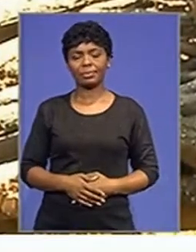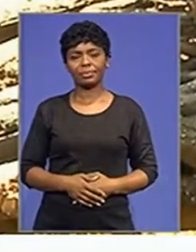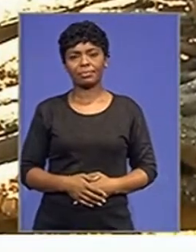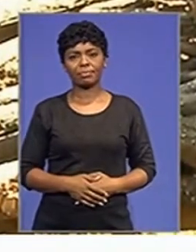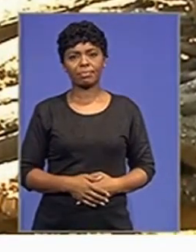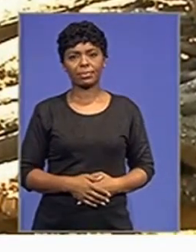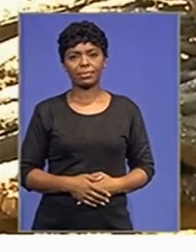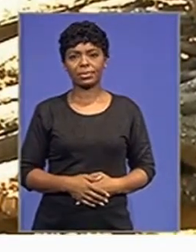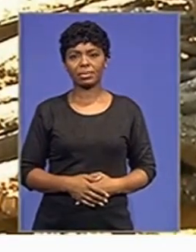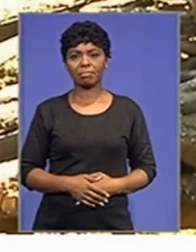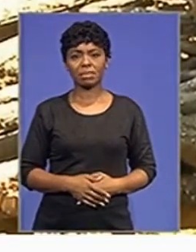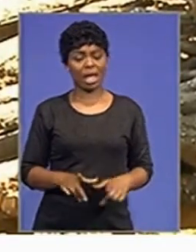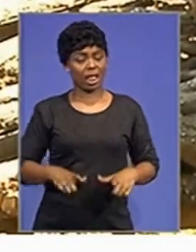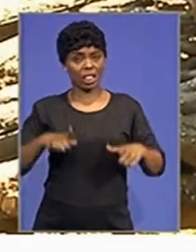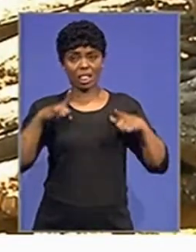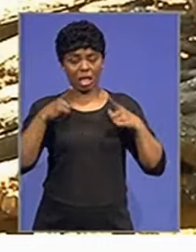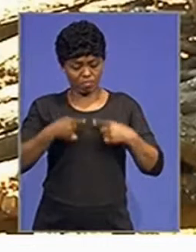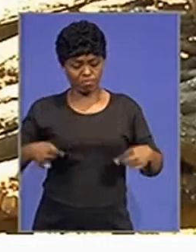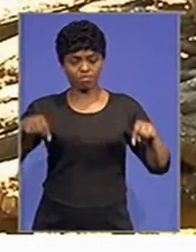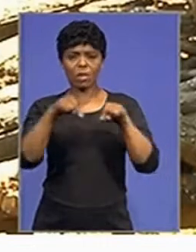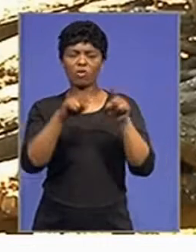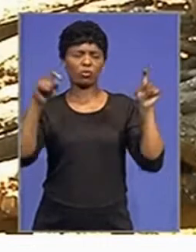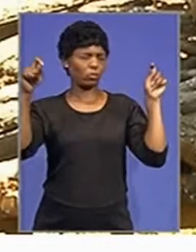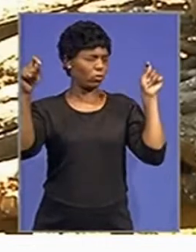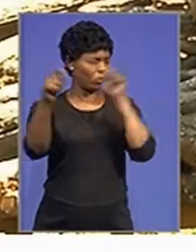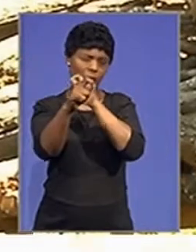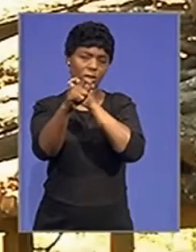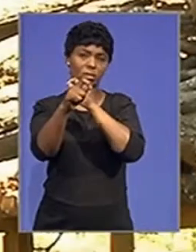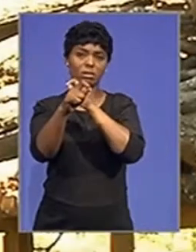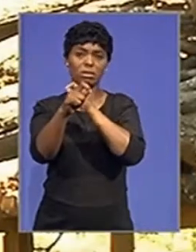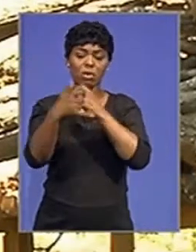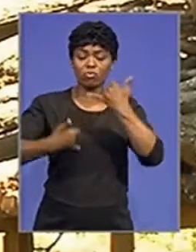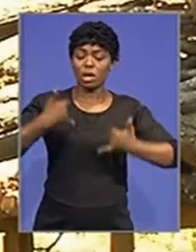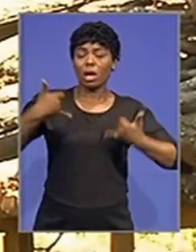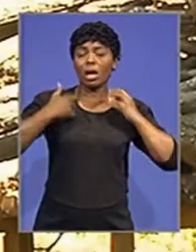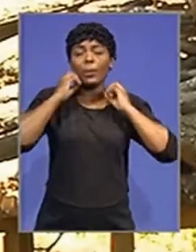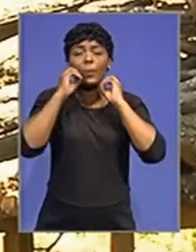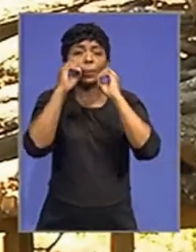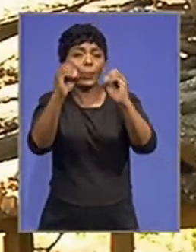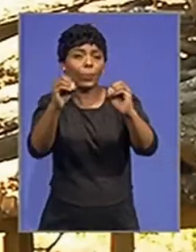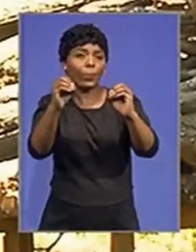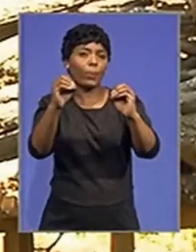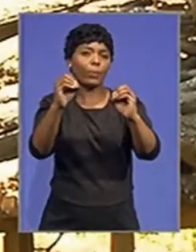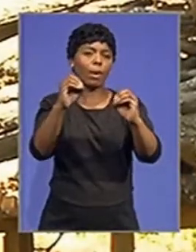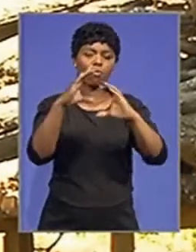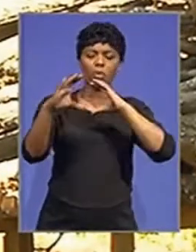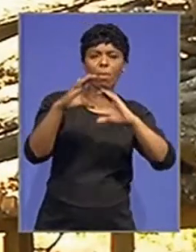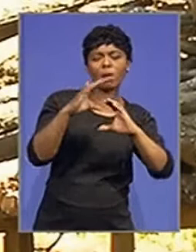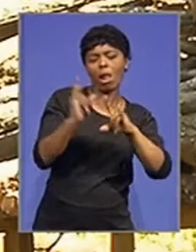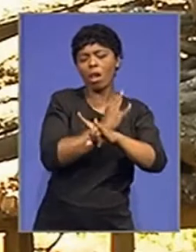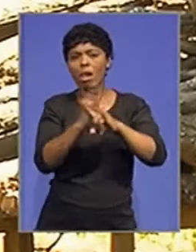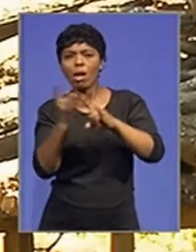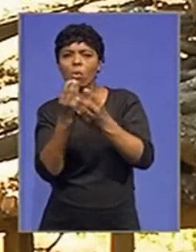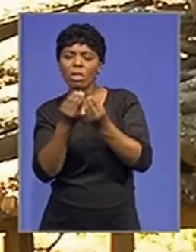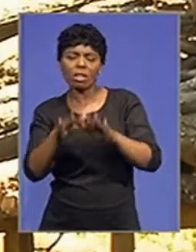Our lives have changed completely since he left us. There is no joy anymore. There is no communication with